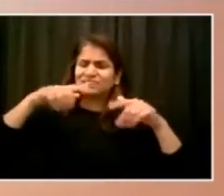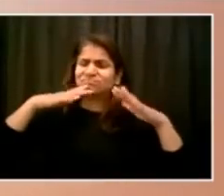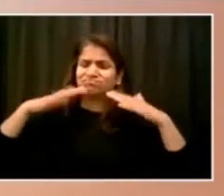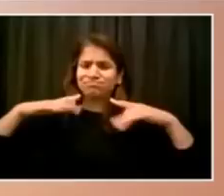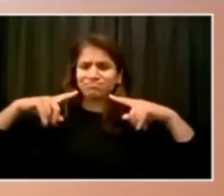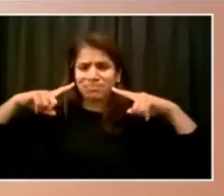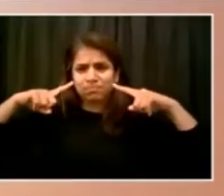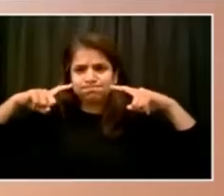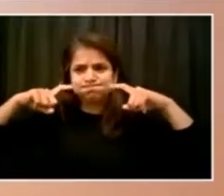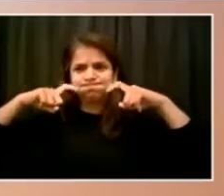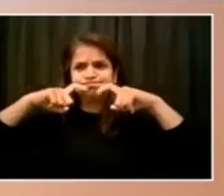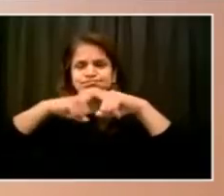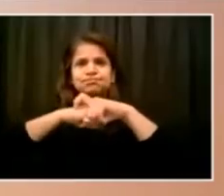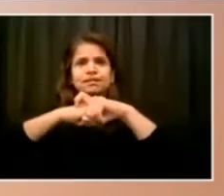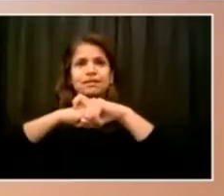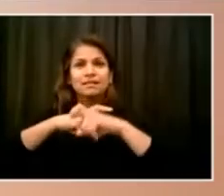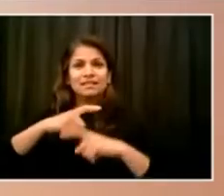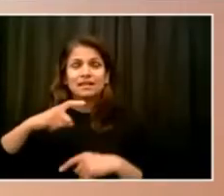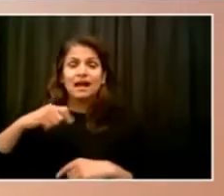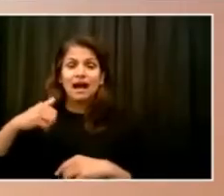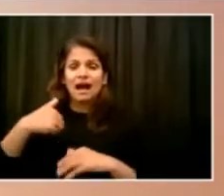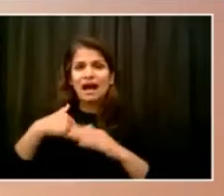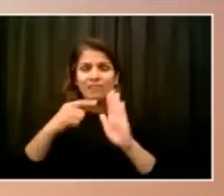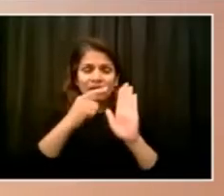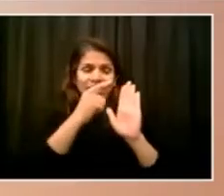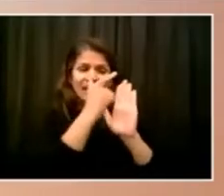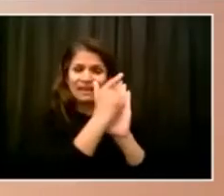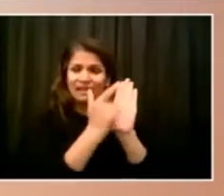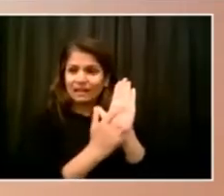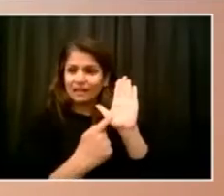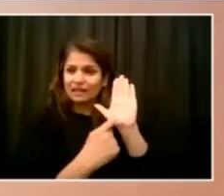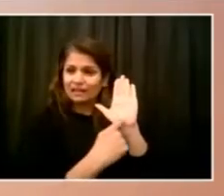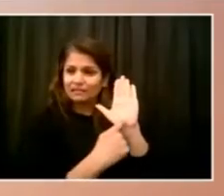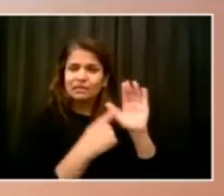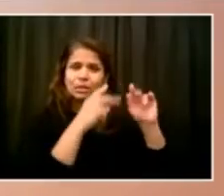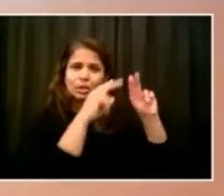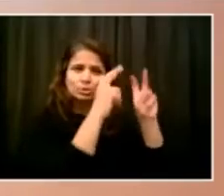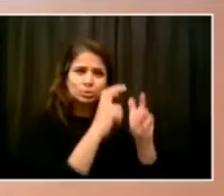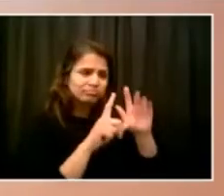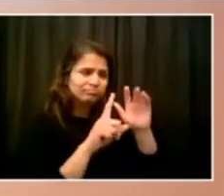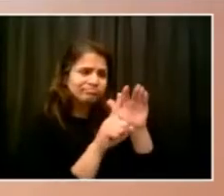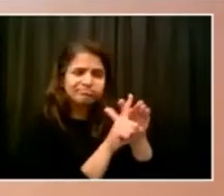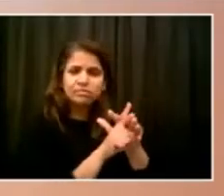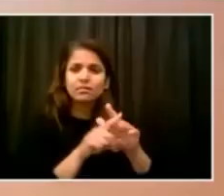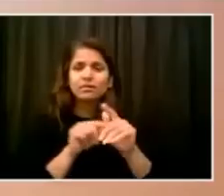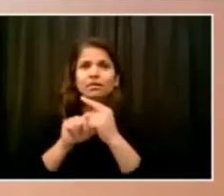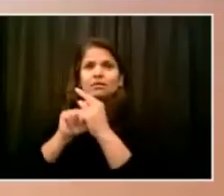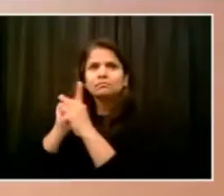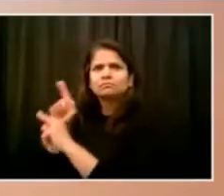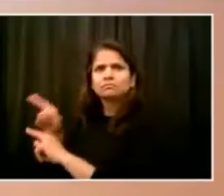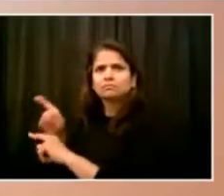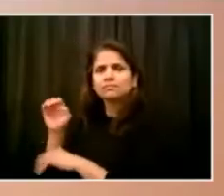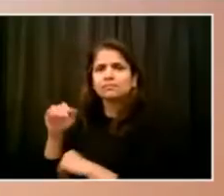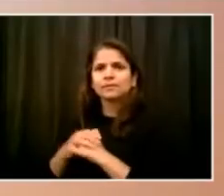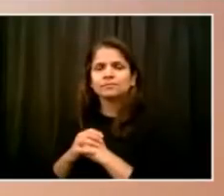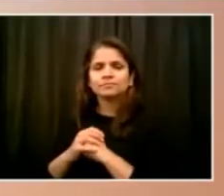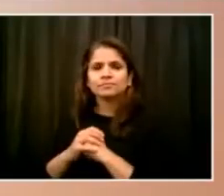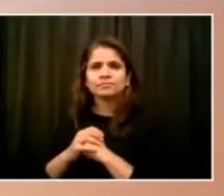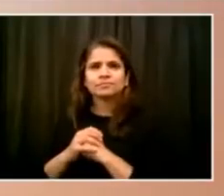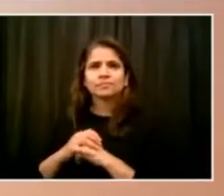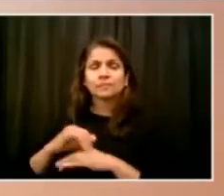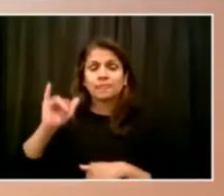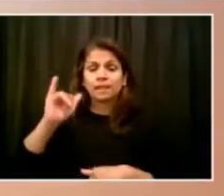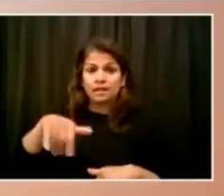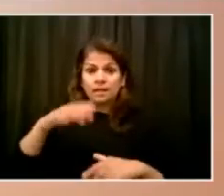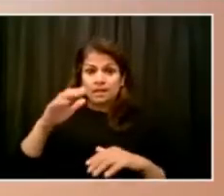main areas. One is the concept of an immunity passport, that because you were infected at